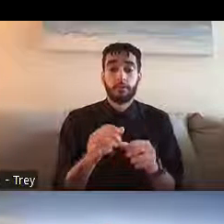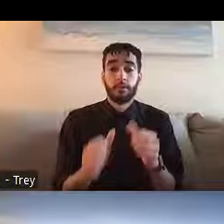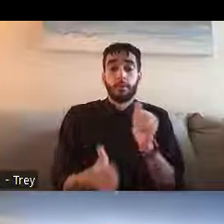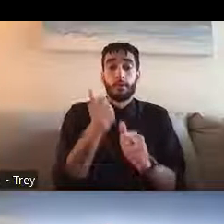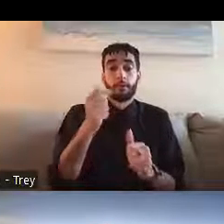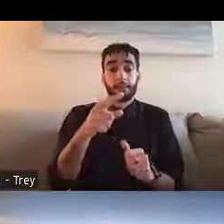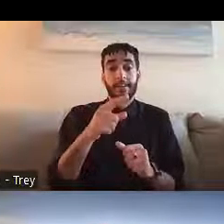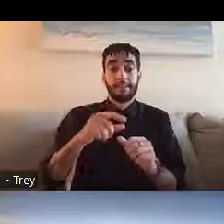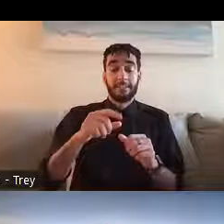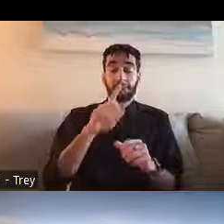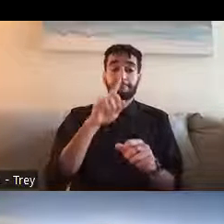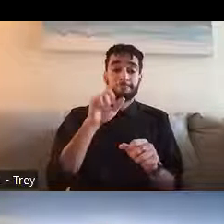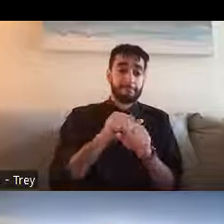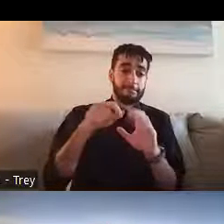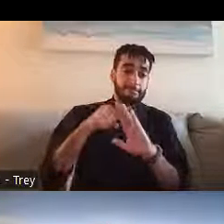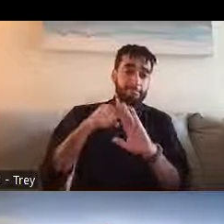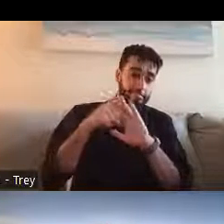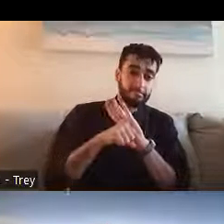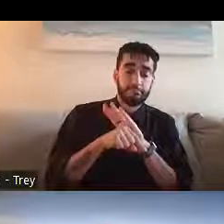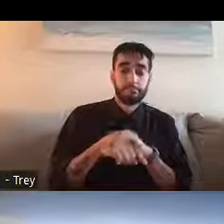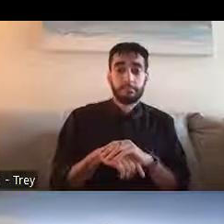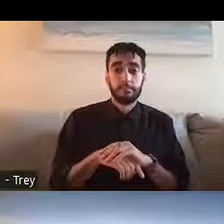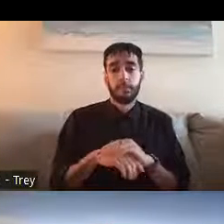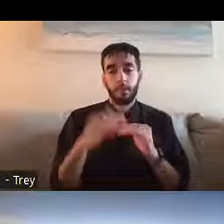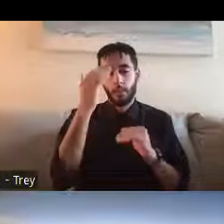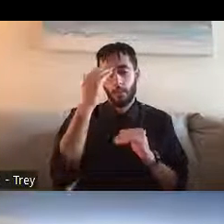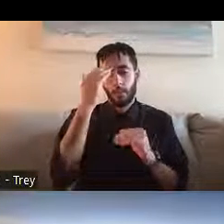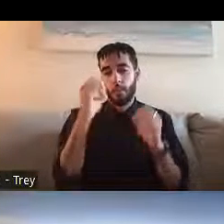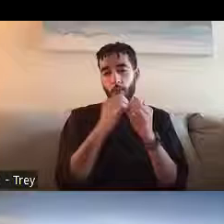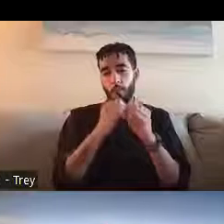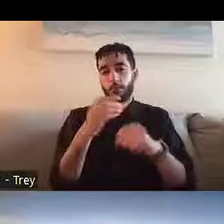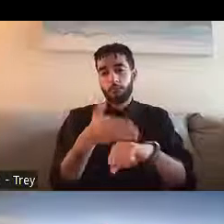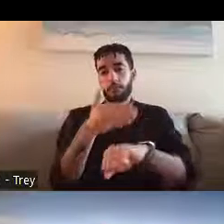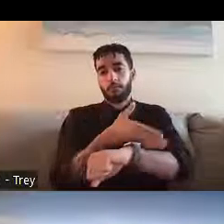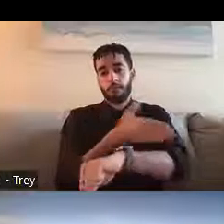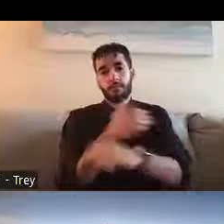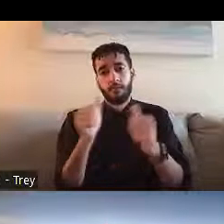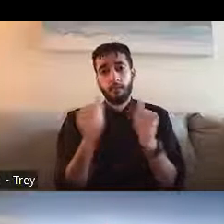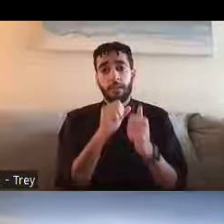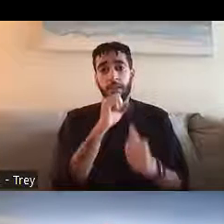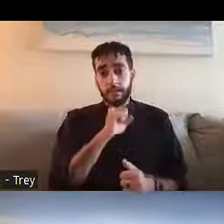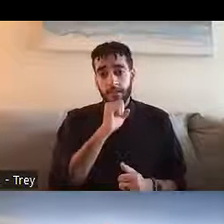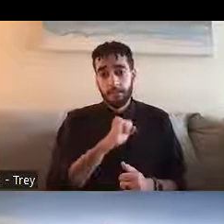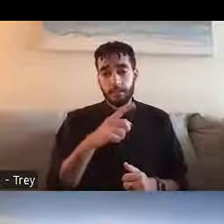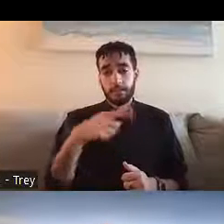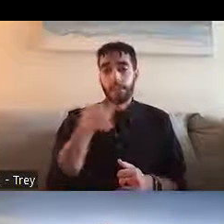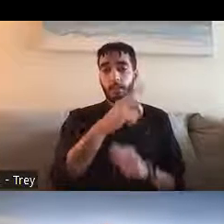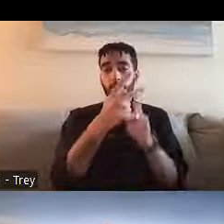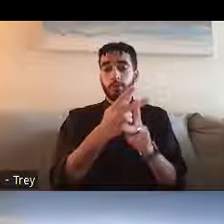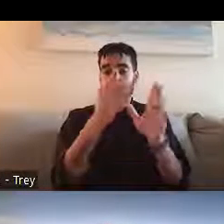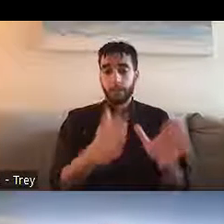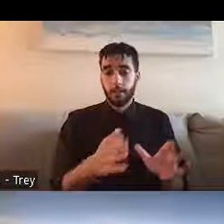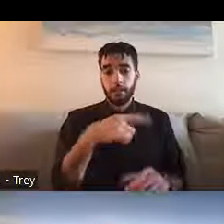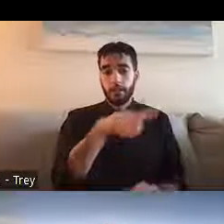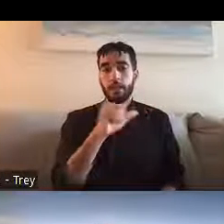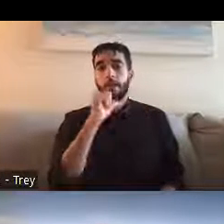of intensity. We see this intensity increases with age. It's more intense among caregivers who identify as not being white